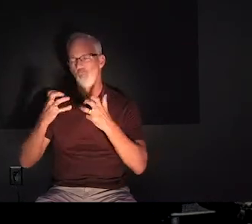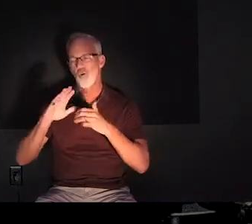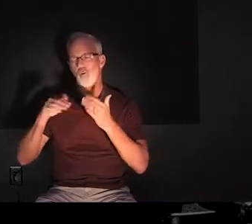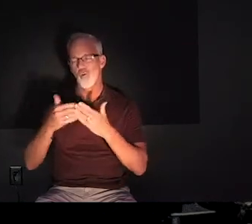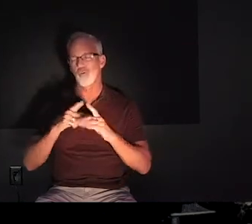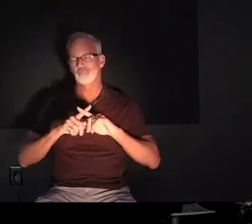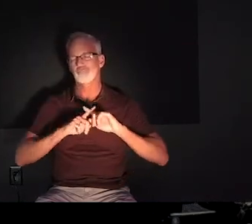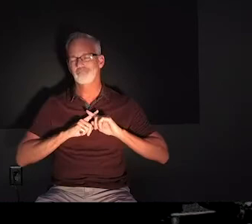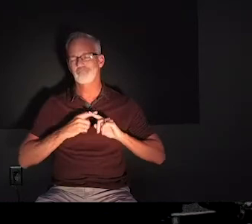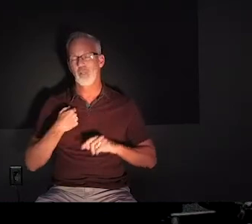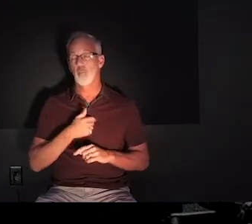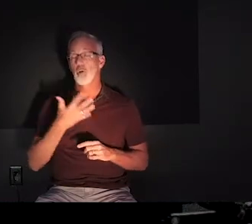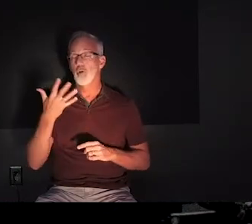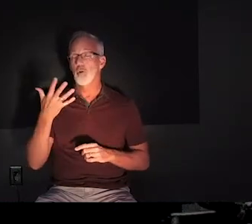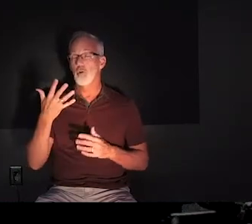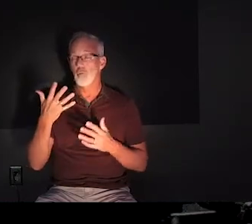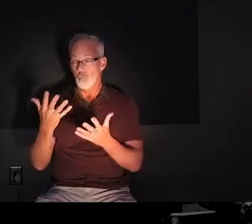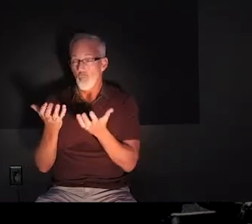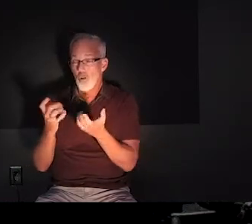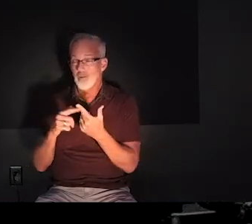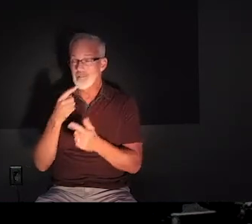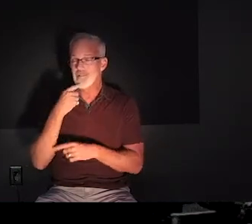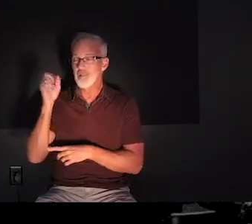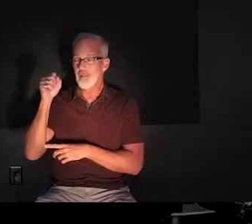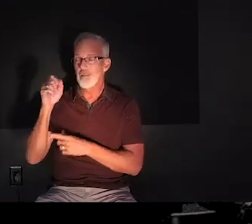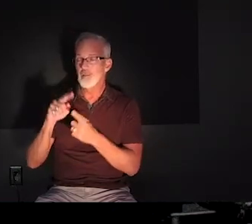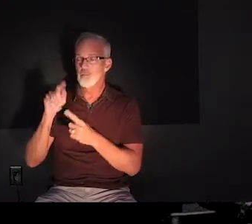And Lord, we want to say yes to you.